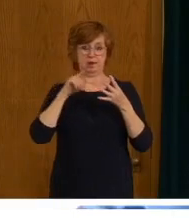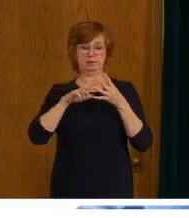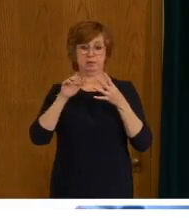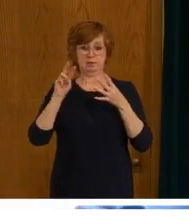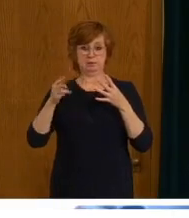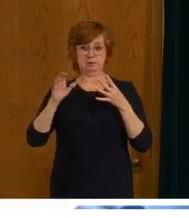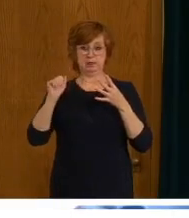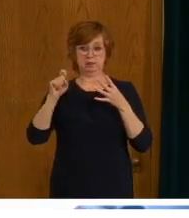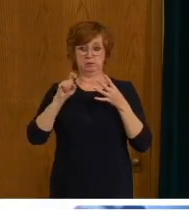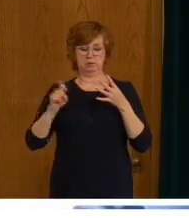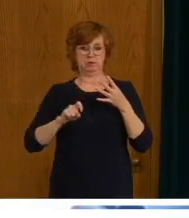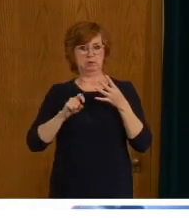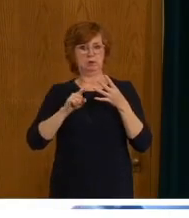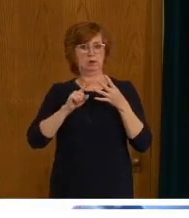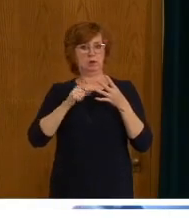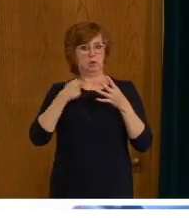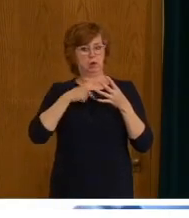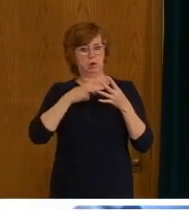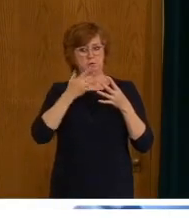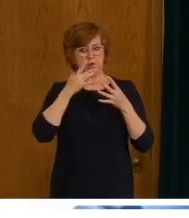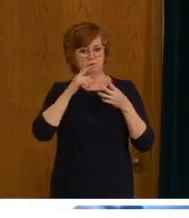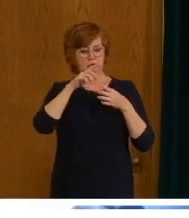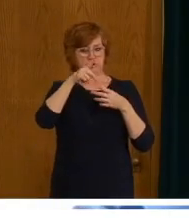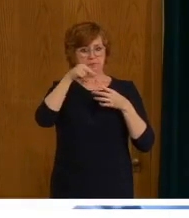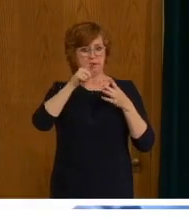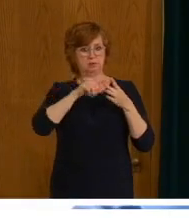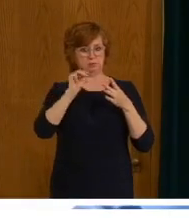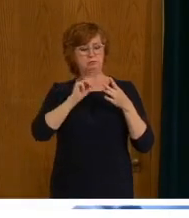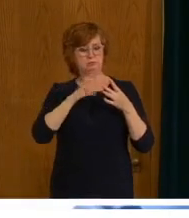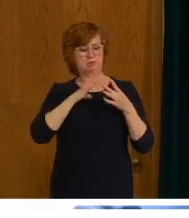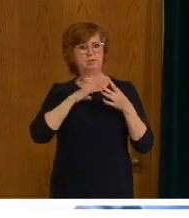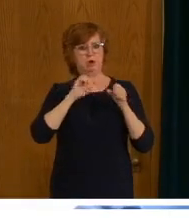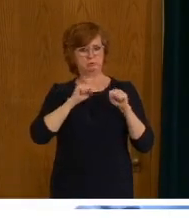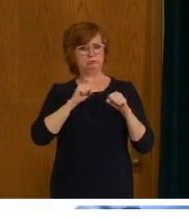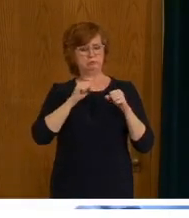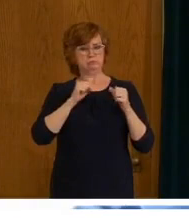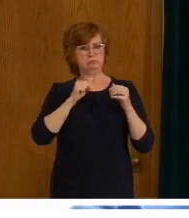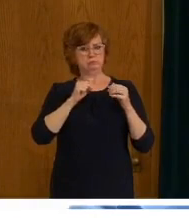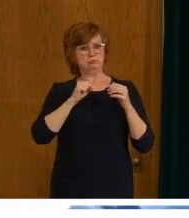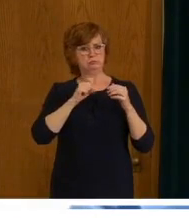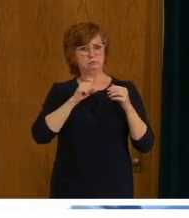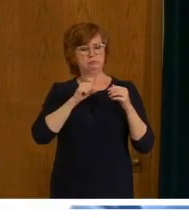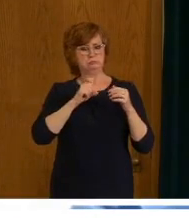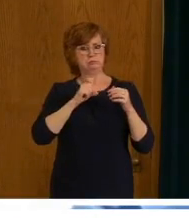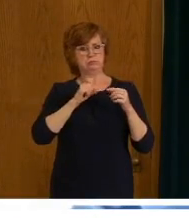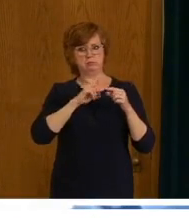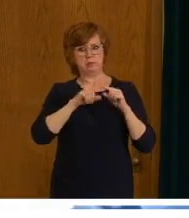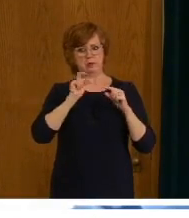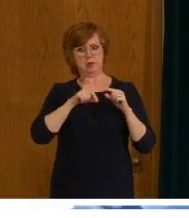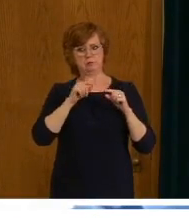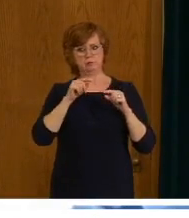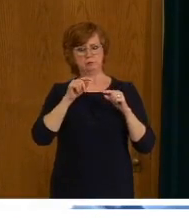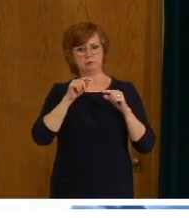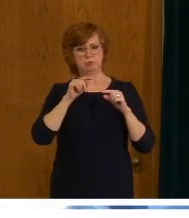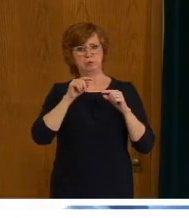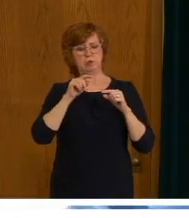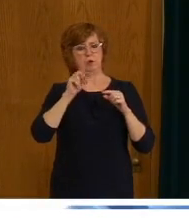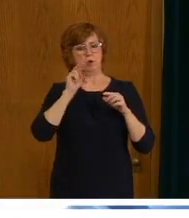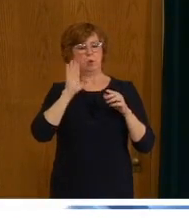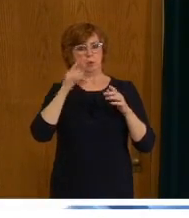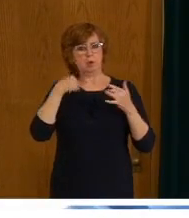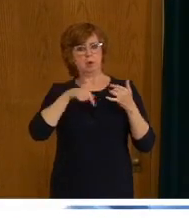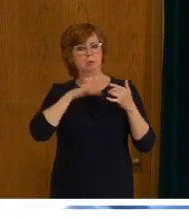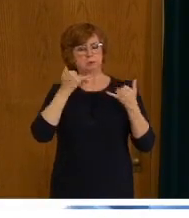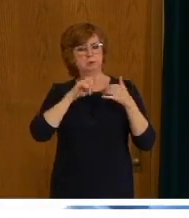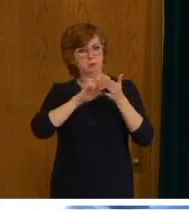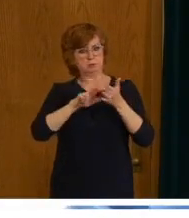that those would not be, good or as good. And of course, that will be closely monitored over the next few weeks and months. So